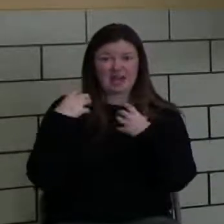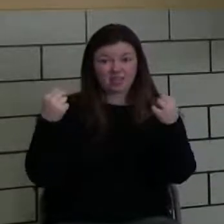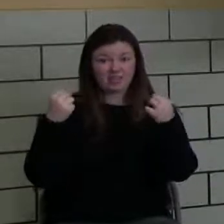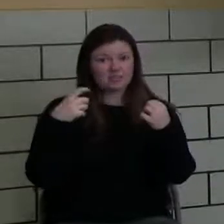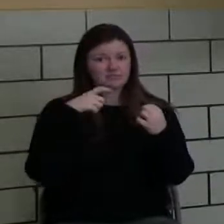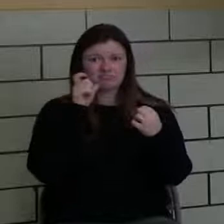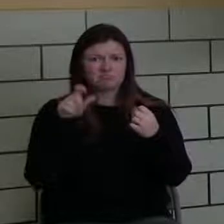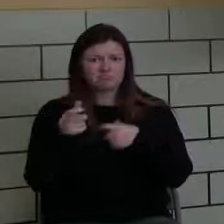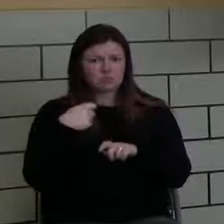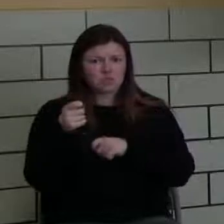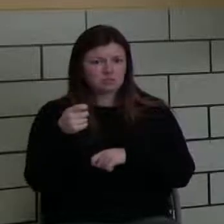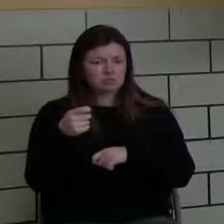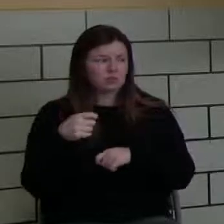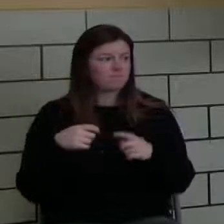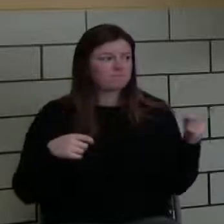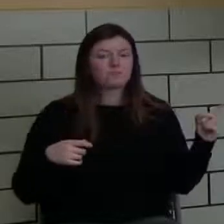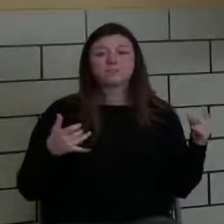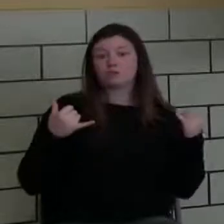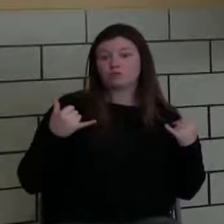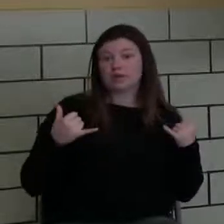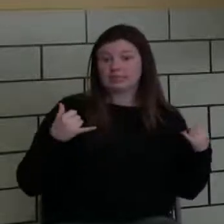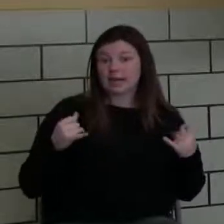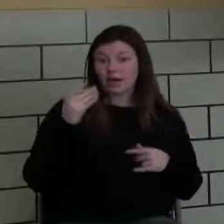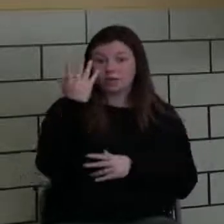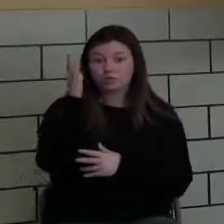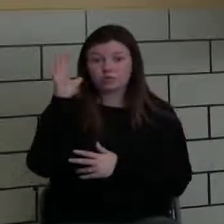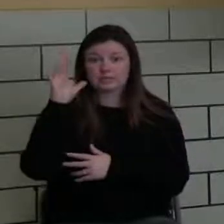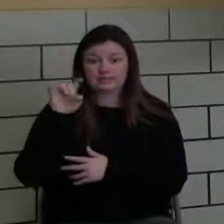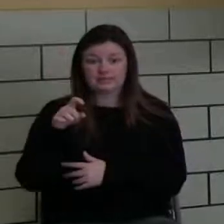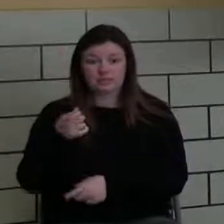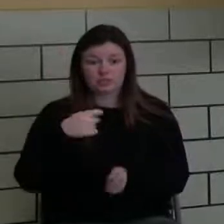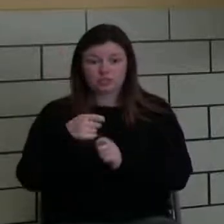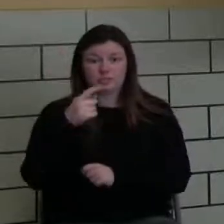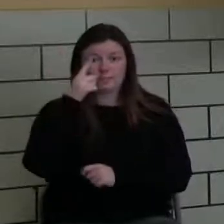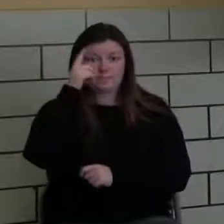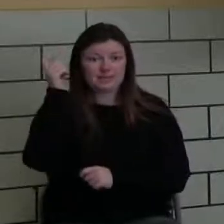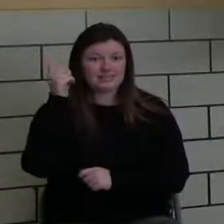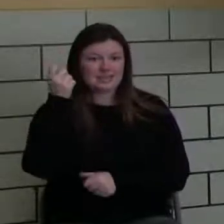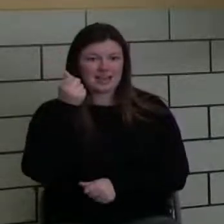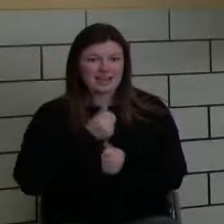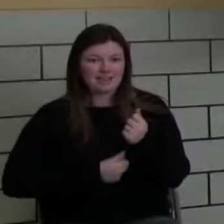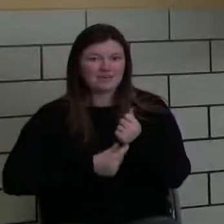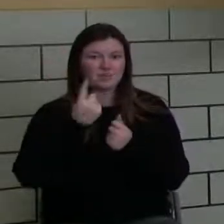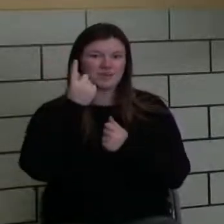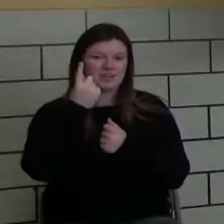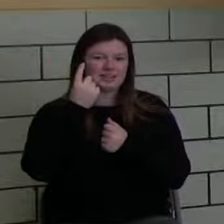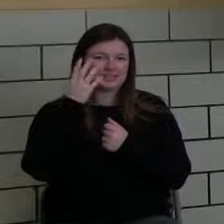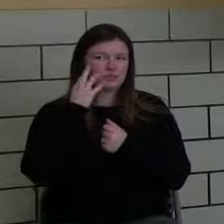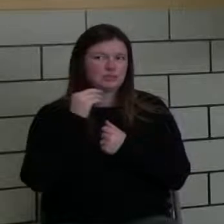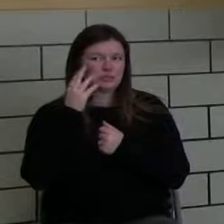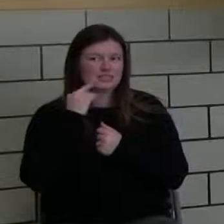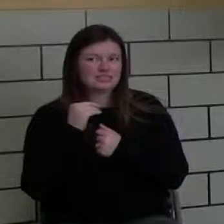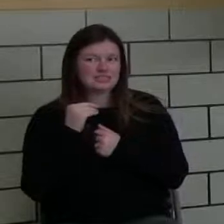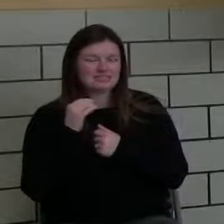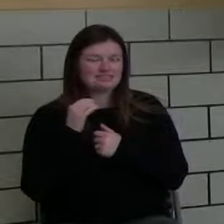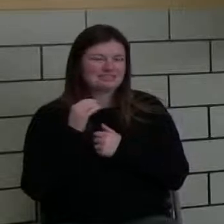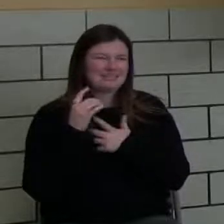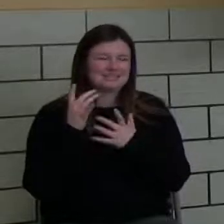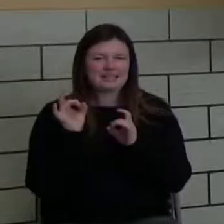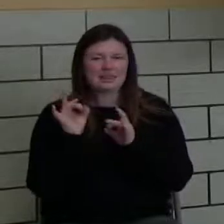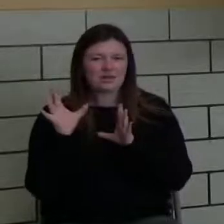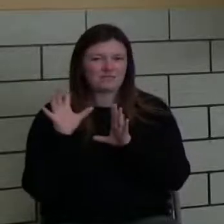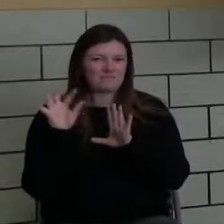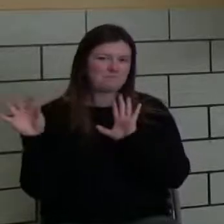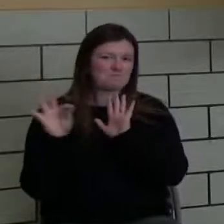You know, right now, they should be changed because everybody is experiencing this poor selection